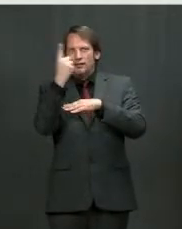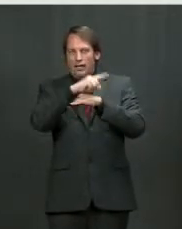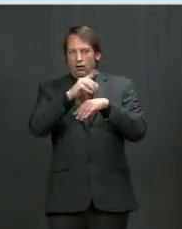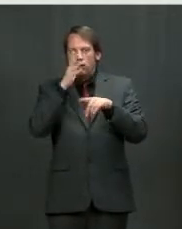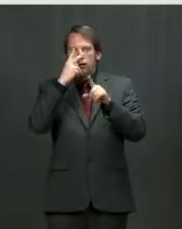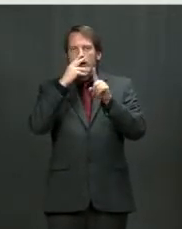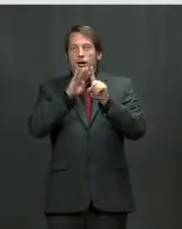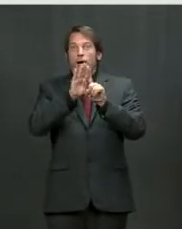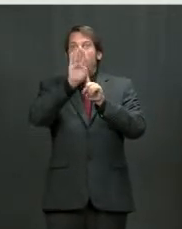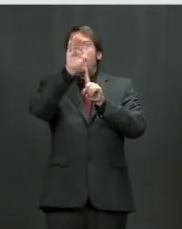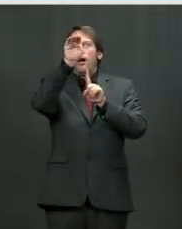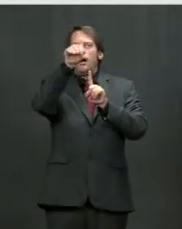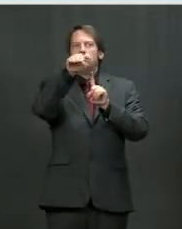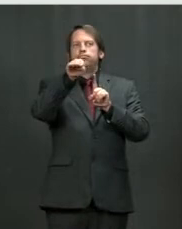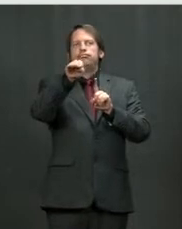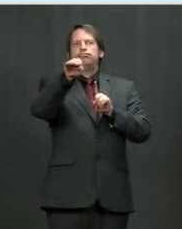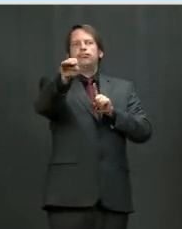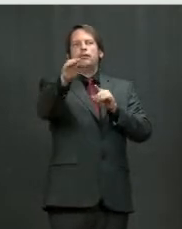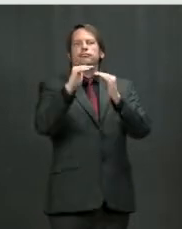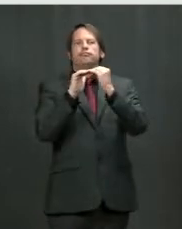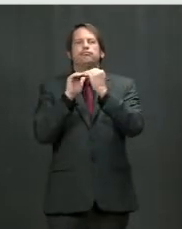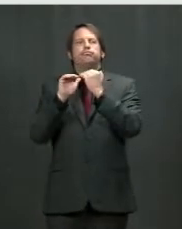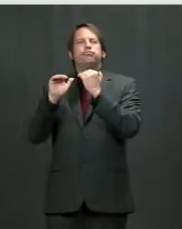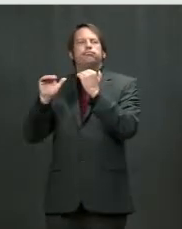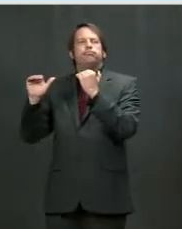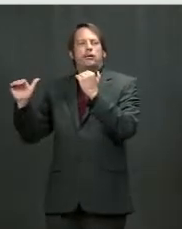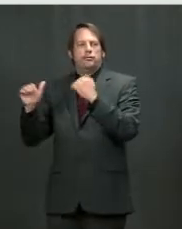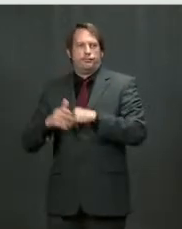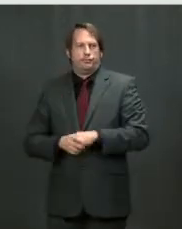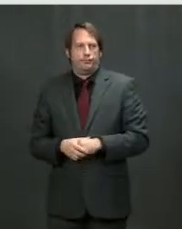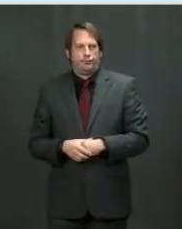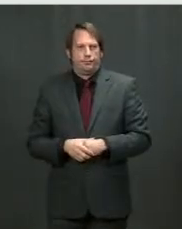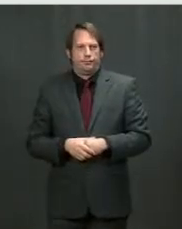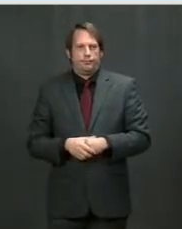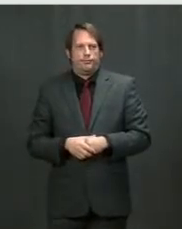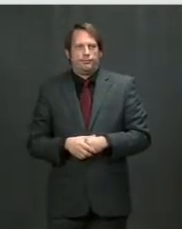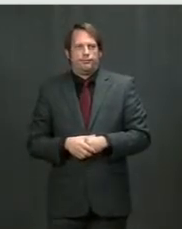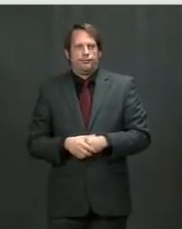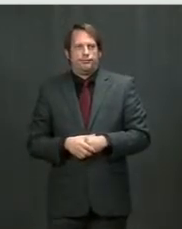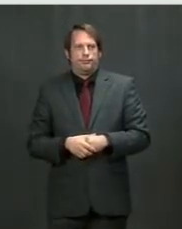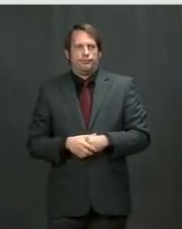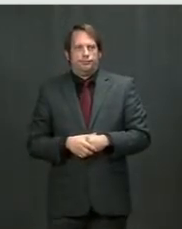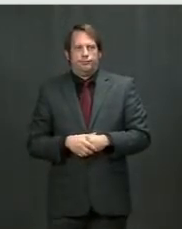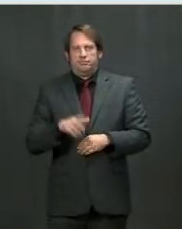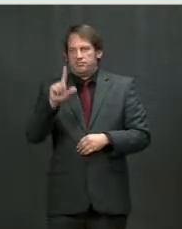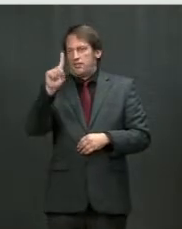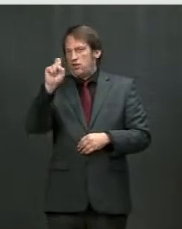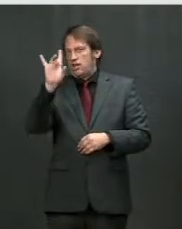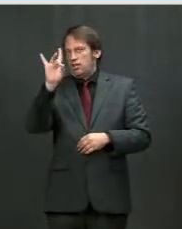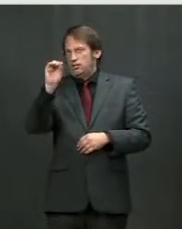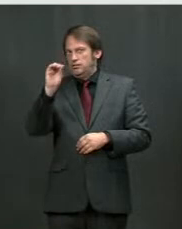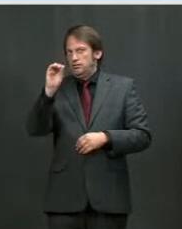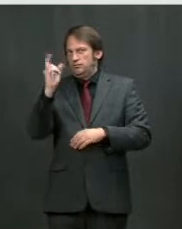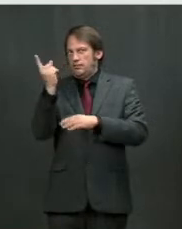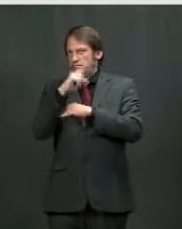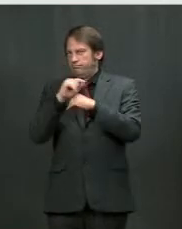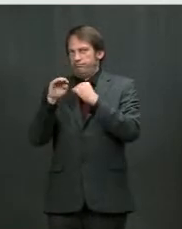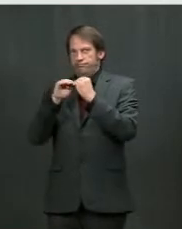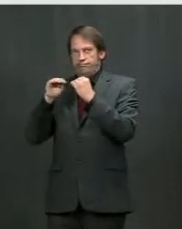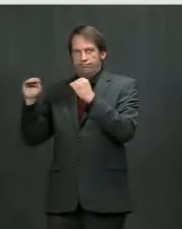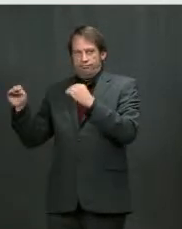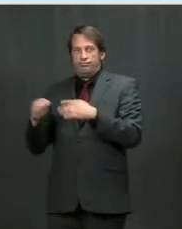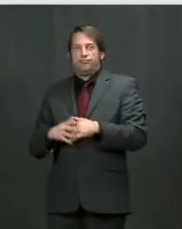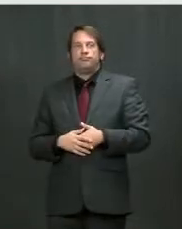maintained out to beyond 180 days. Next slide. Let's look now at the